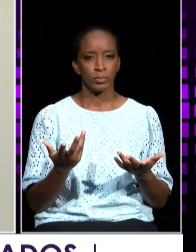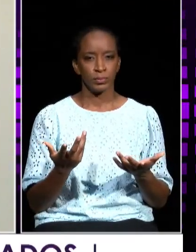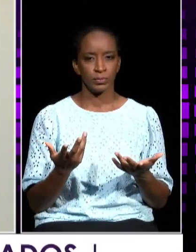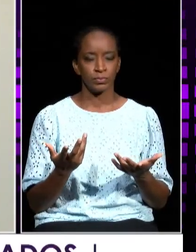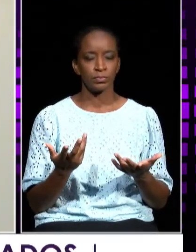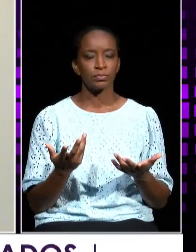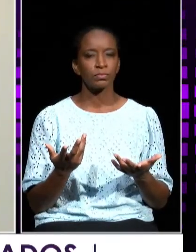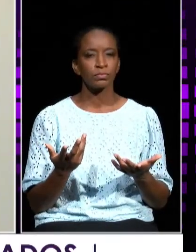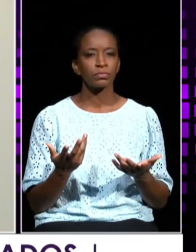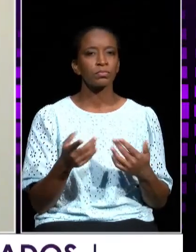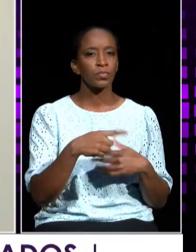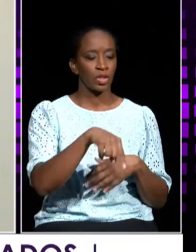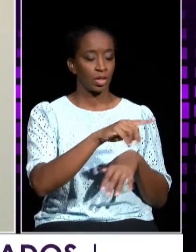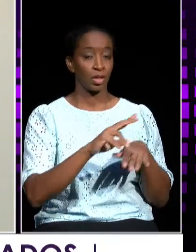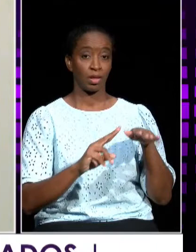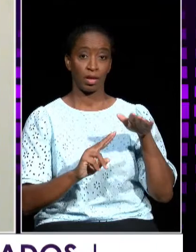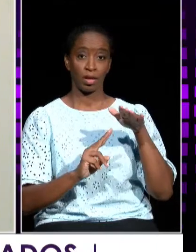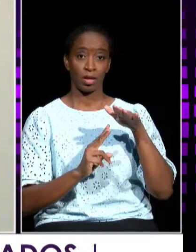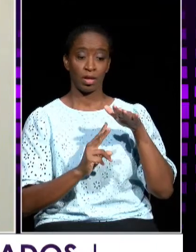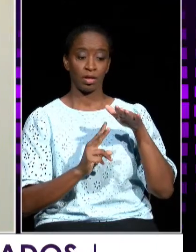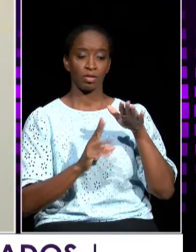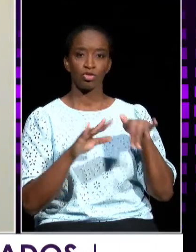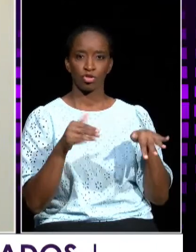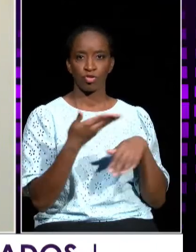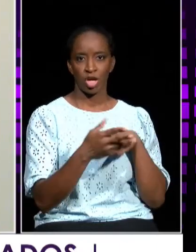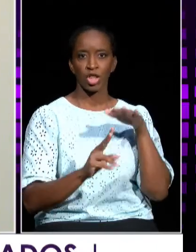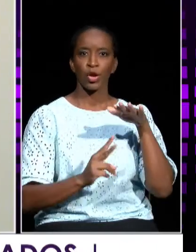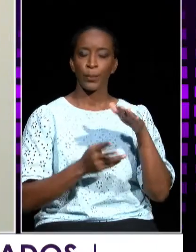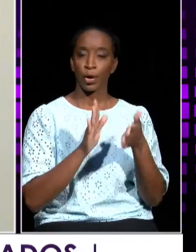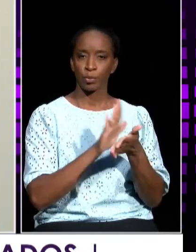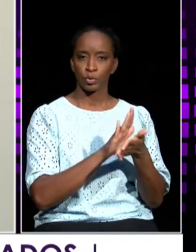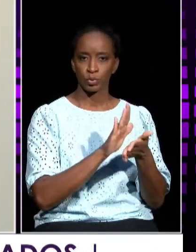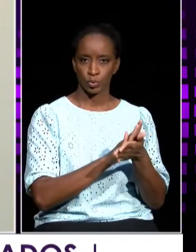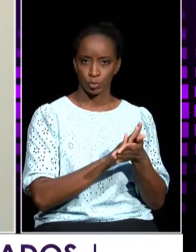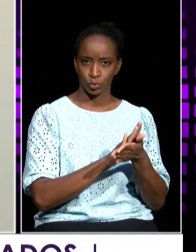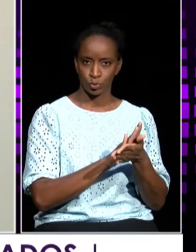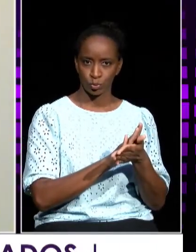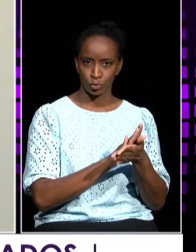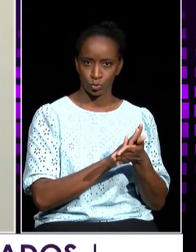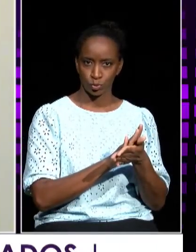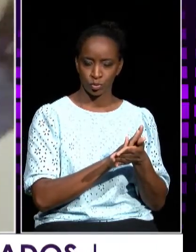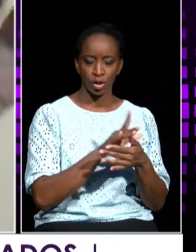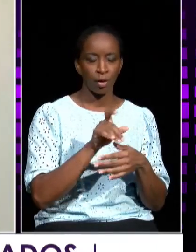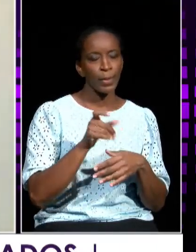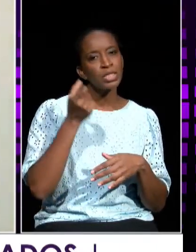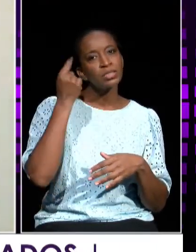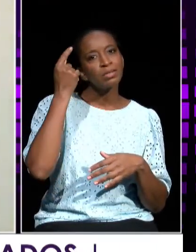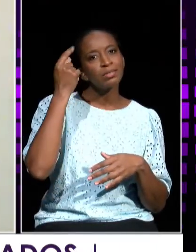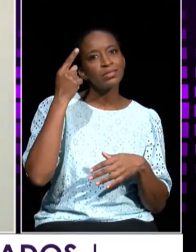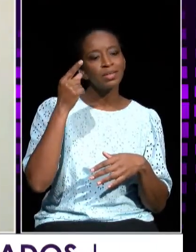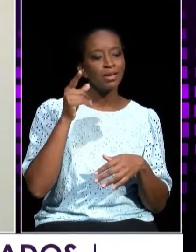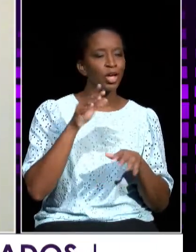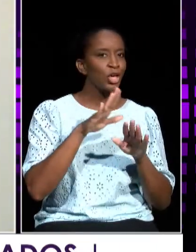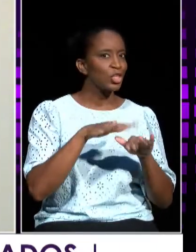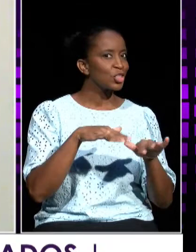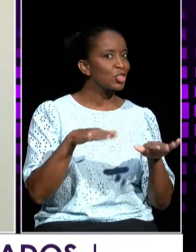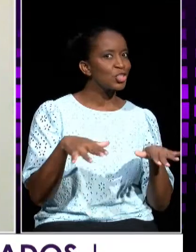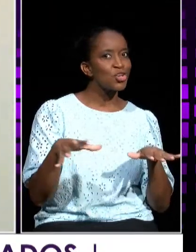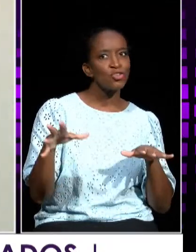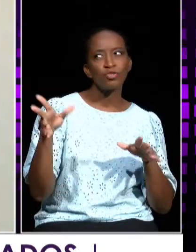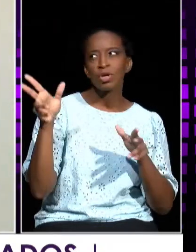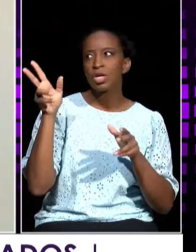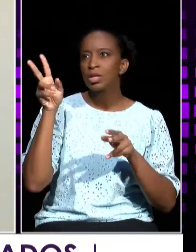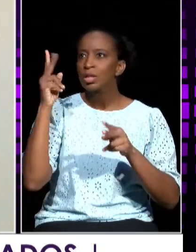as individuals, especially parents, to understand that our children are like sponges. They're taking a lot at that